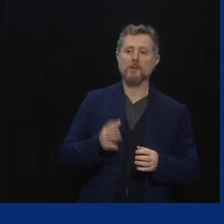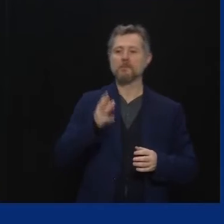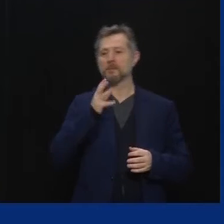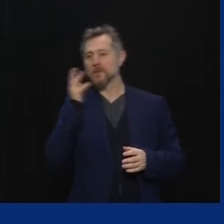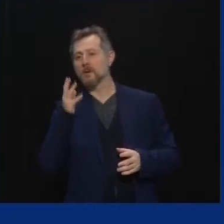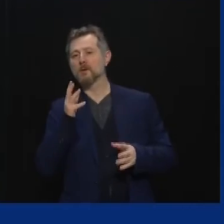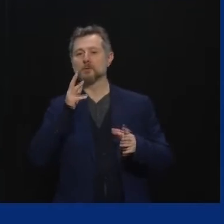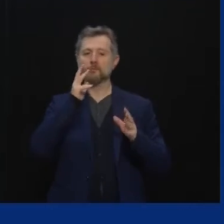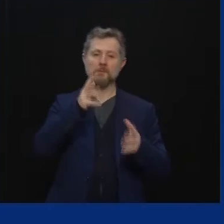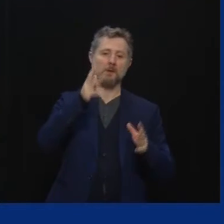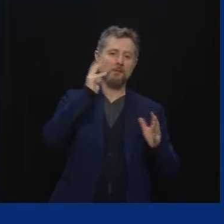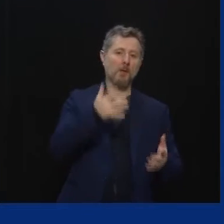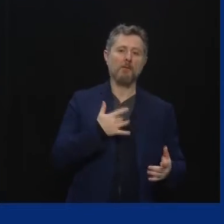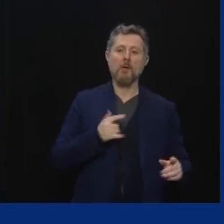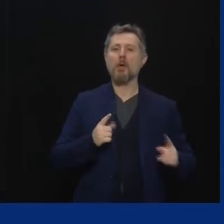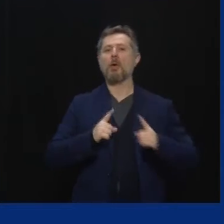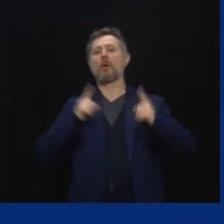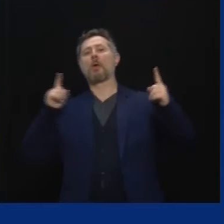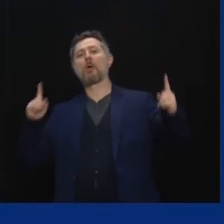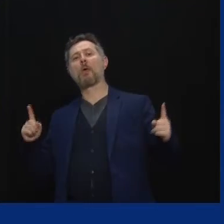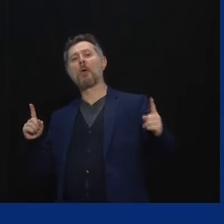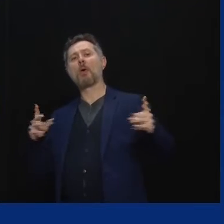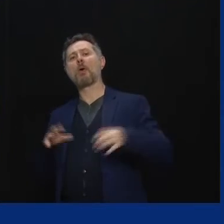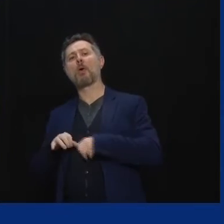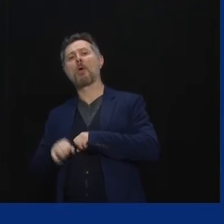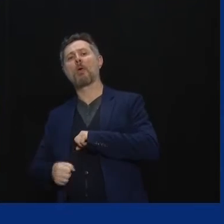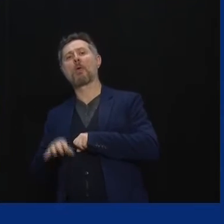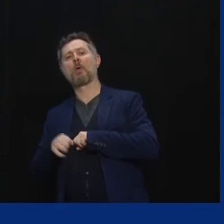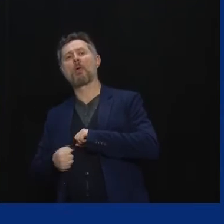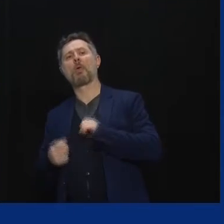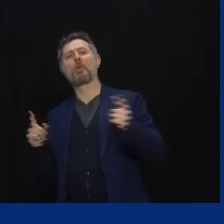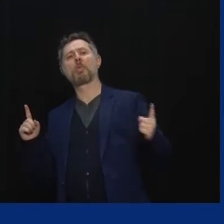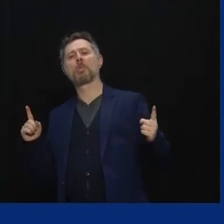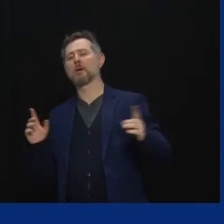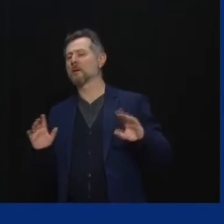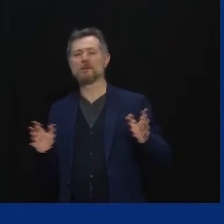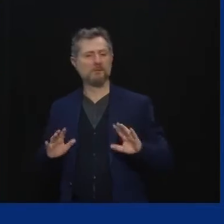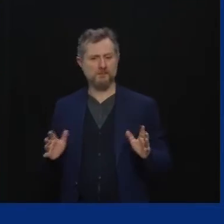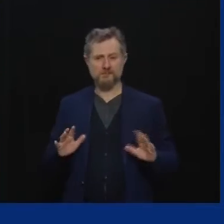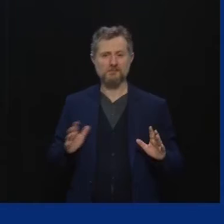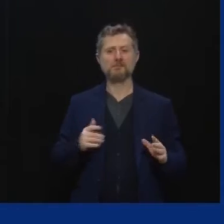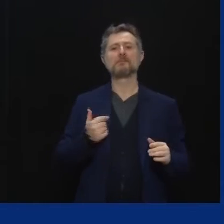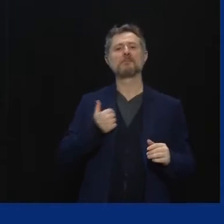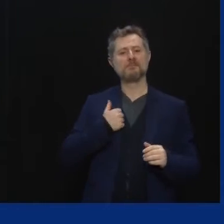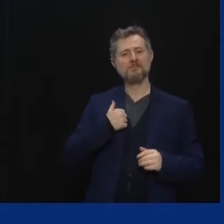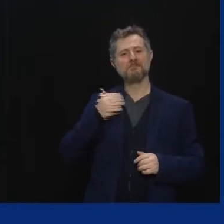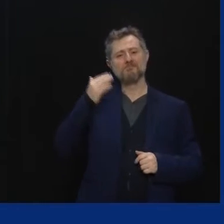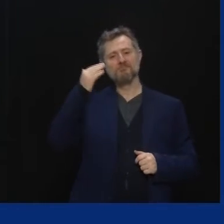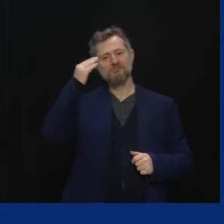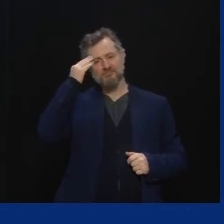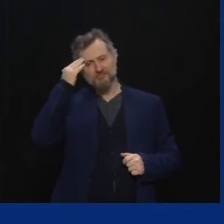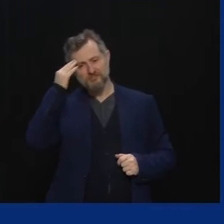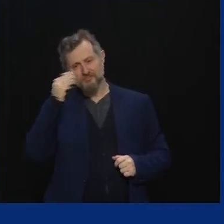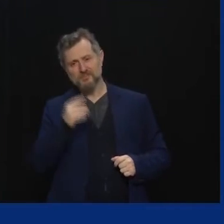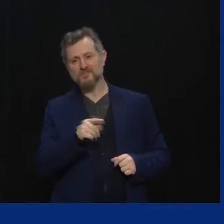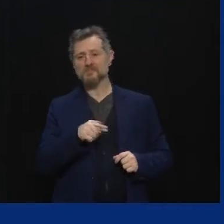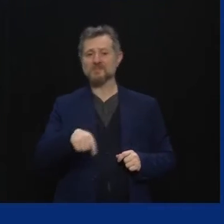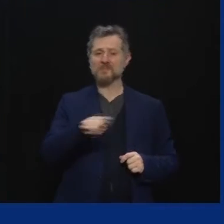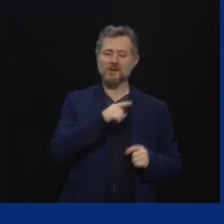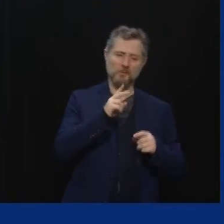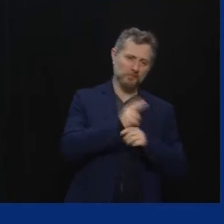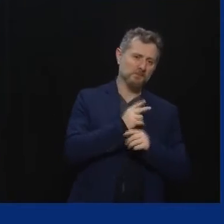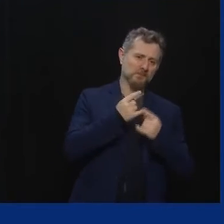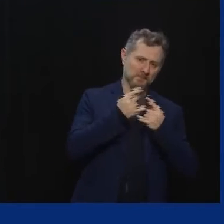that separation. But we're cognizant of all the tools at our disposal. We're encouraging mask wearing, of course, in nursing homes.